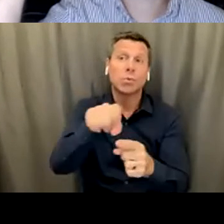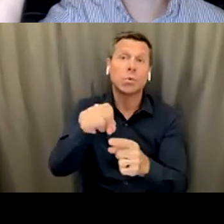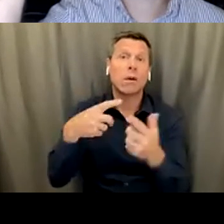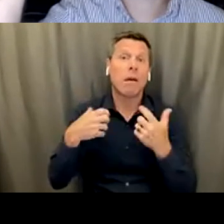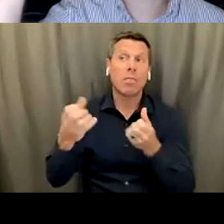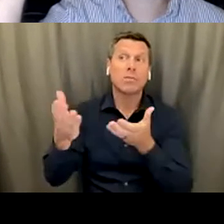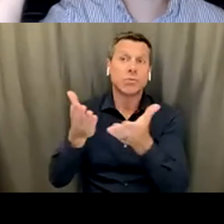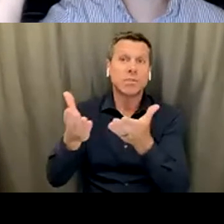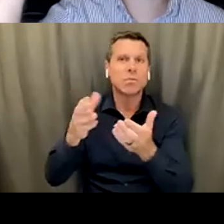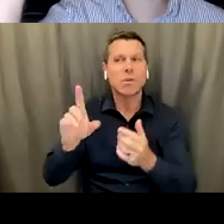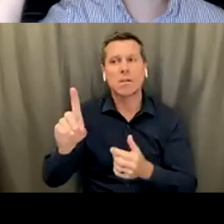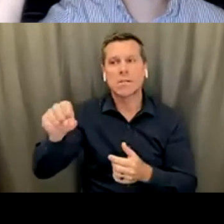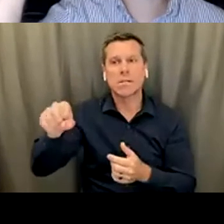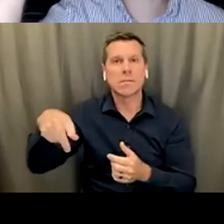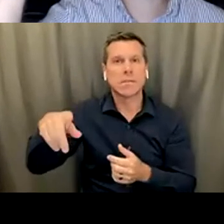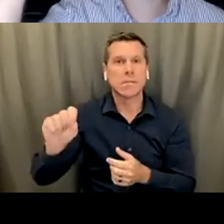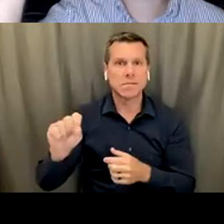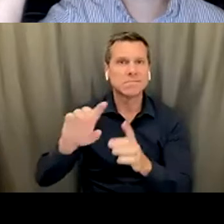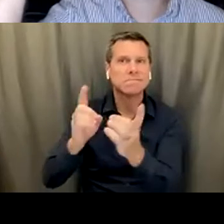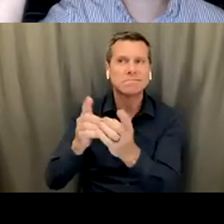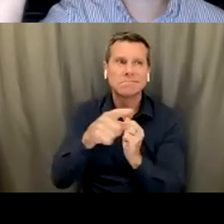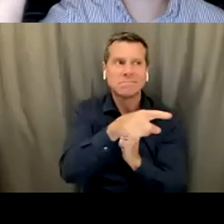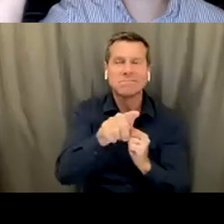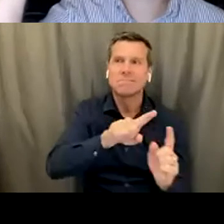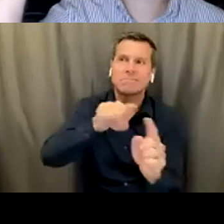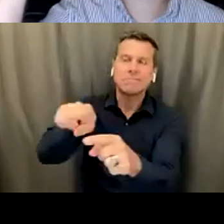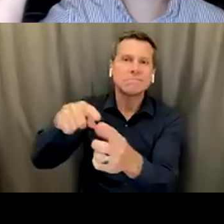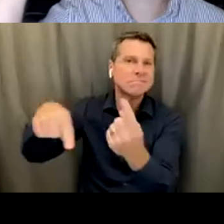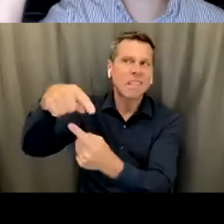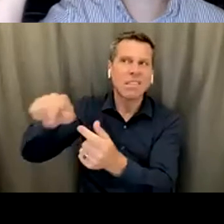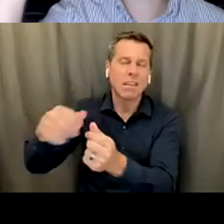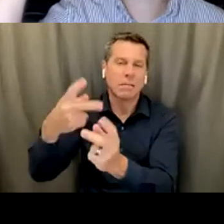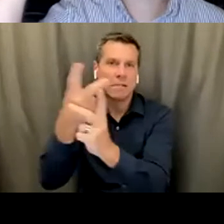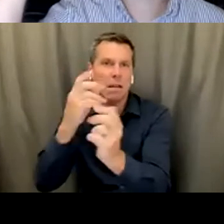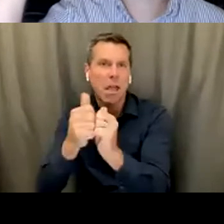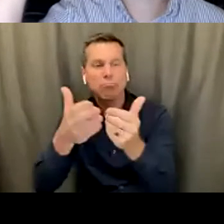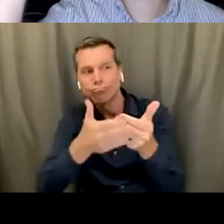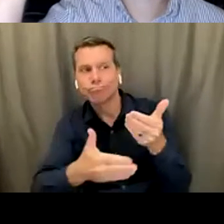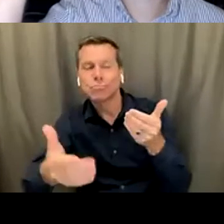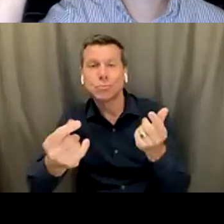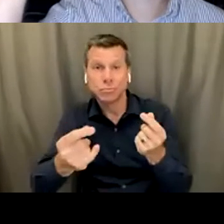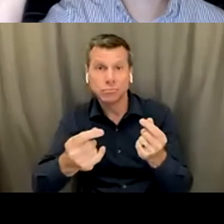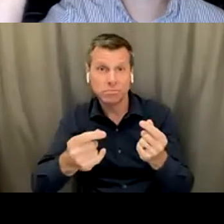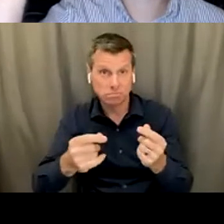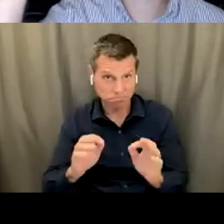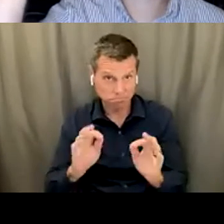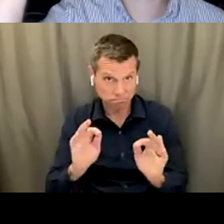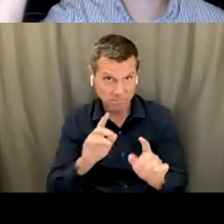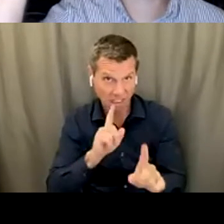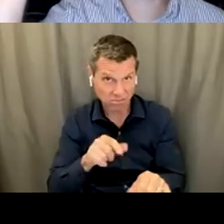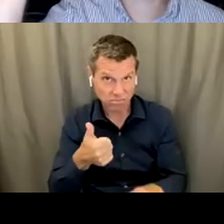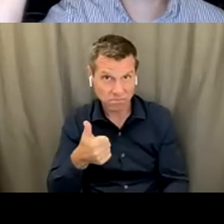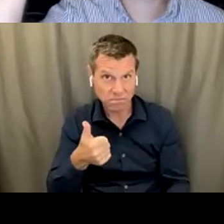depending on whether it's a disability accommodation or a medical accommodation. Does that answer your question?